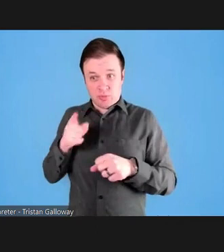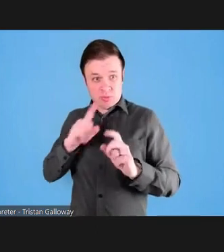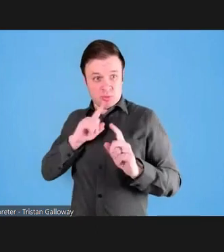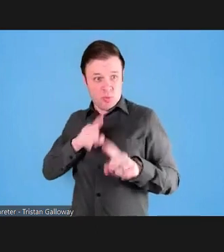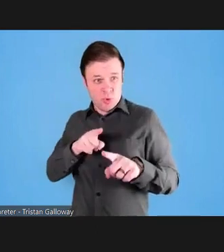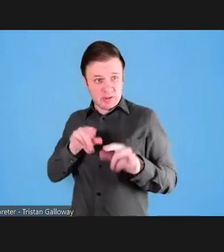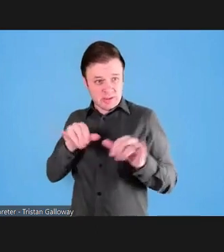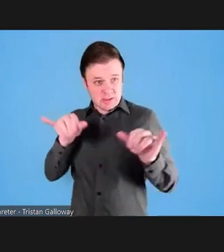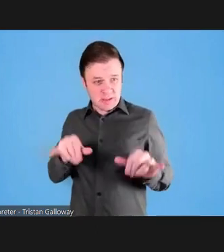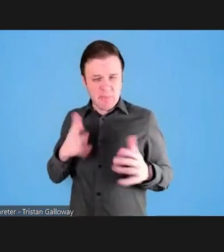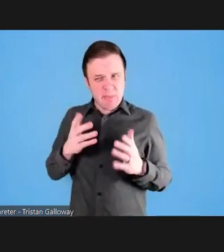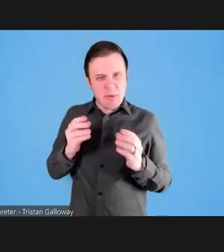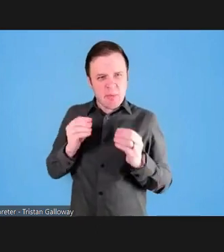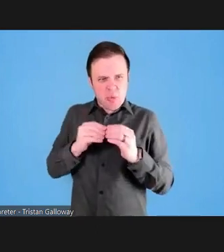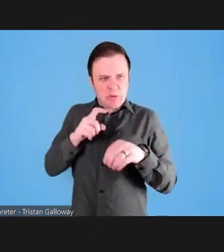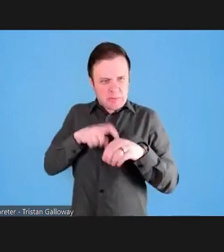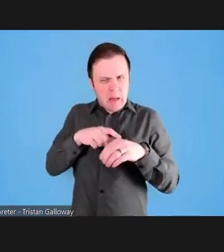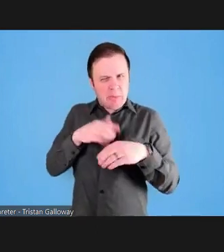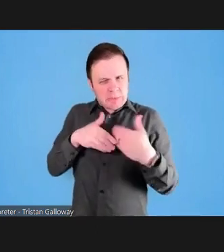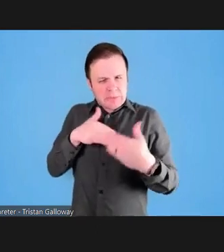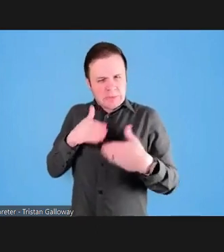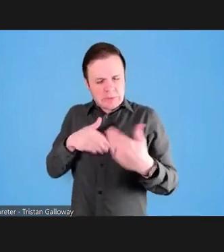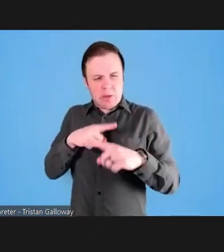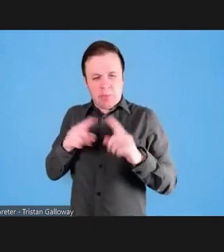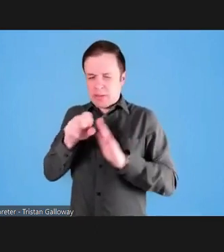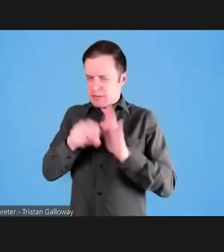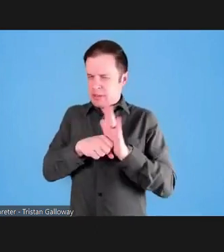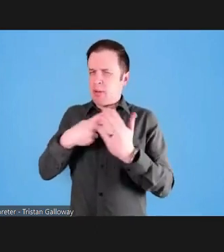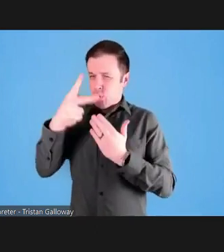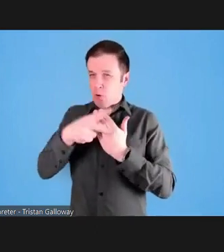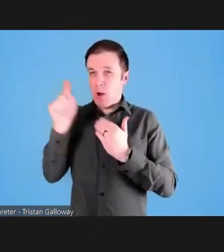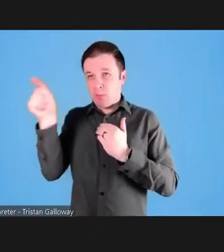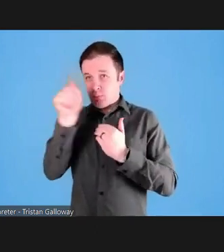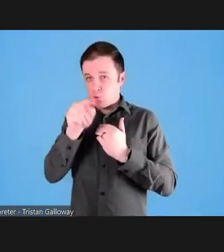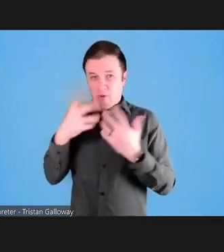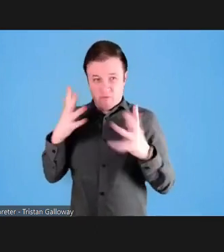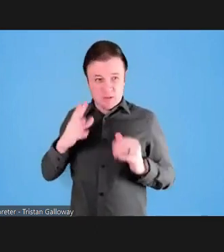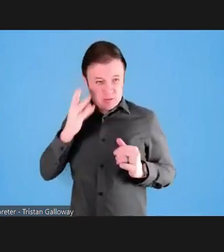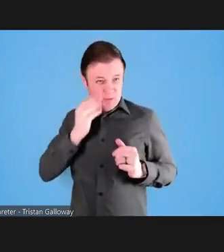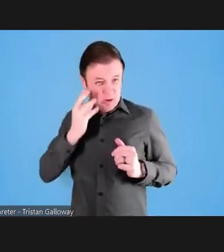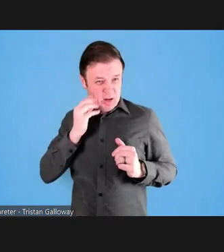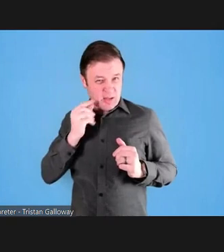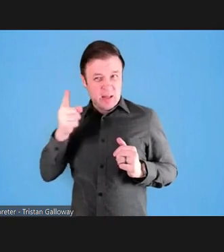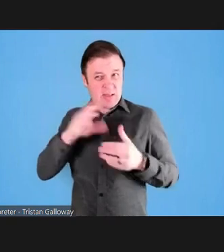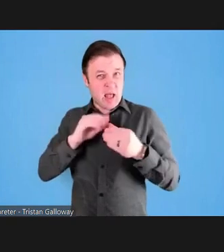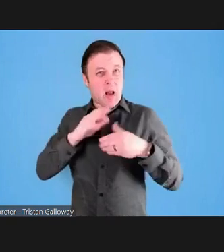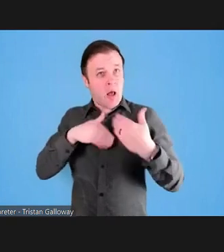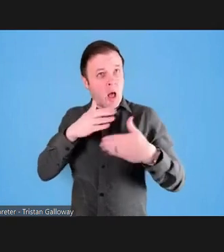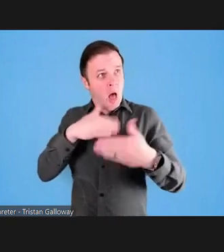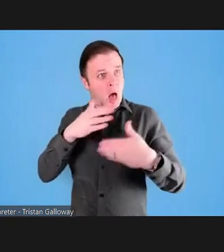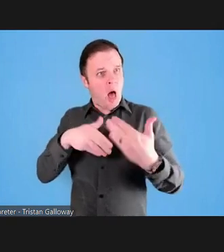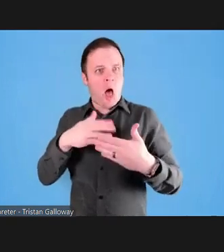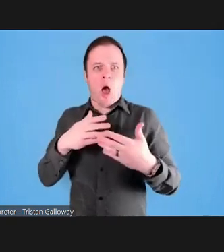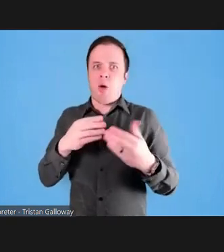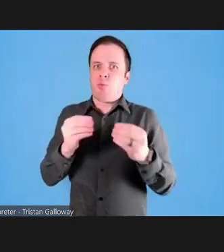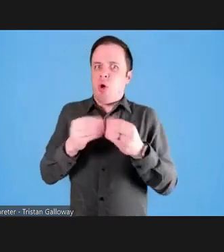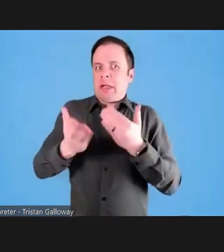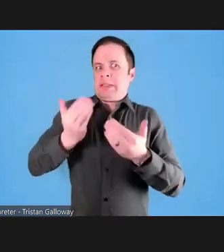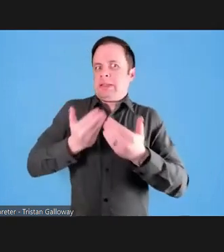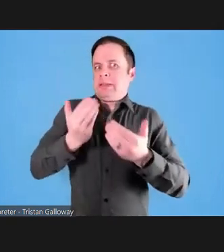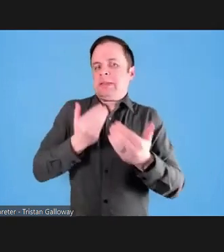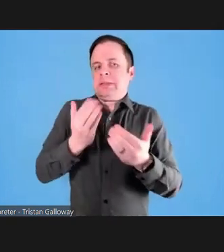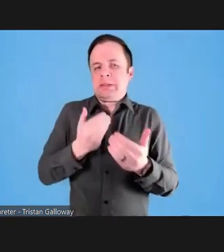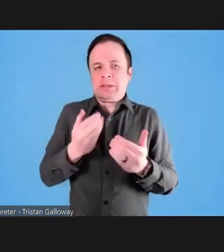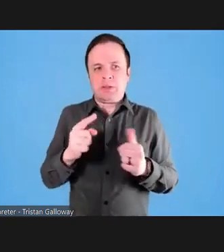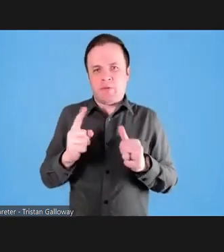little longer, but state programs who have used it have reported it becomes much easier after using it with the first